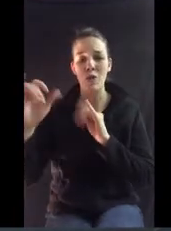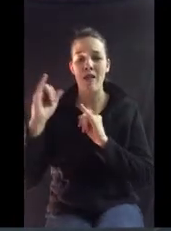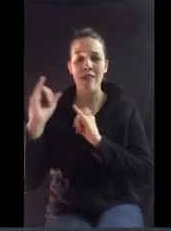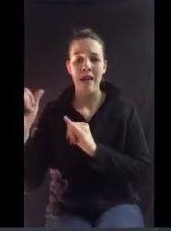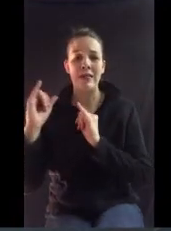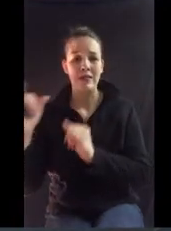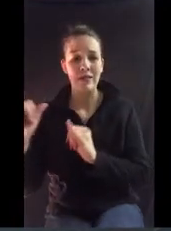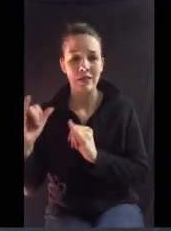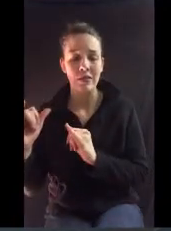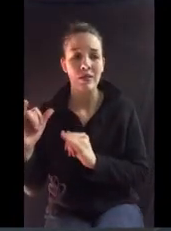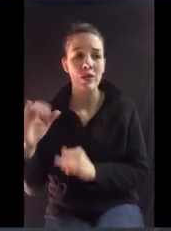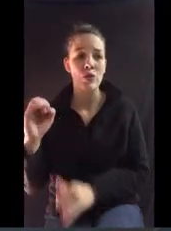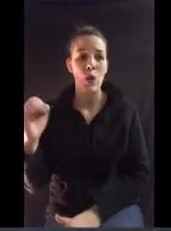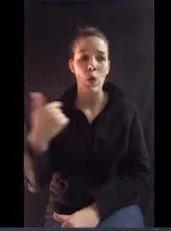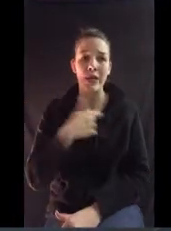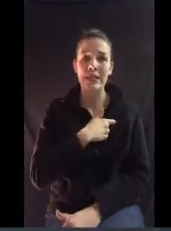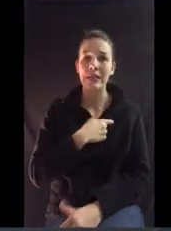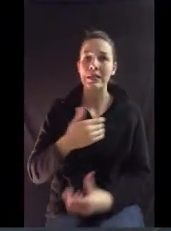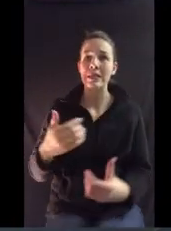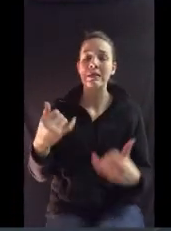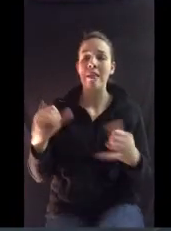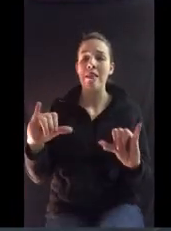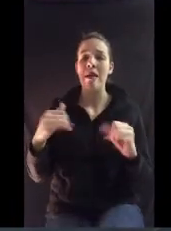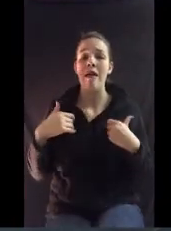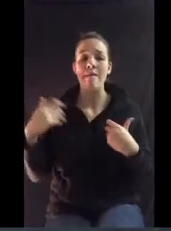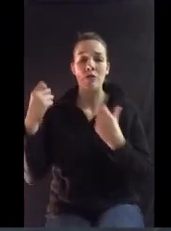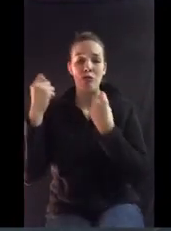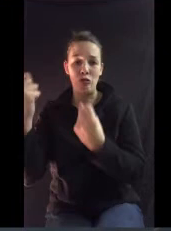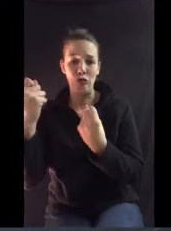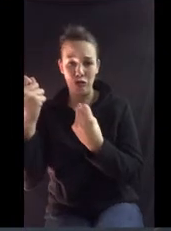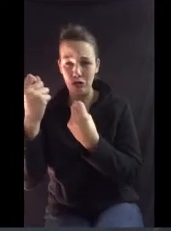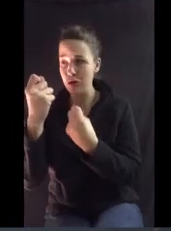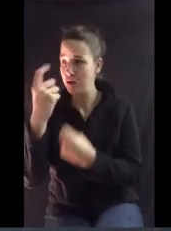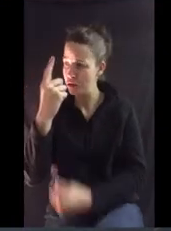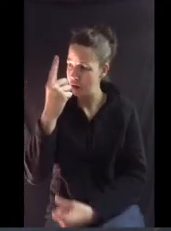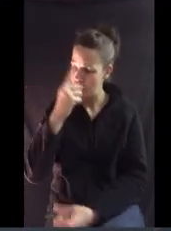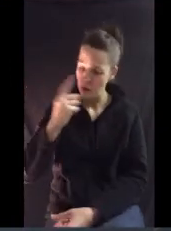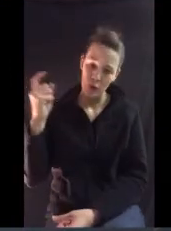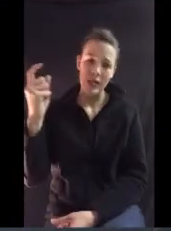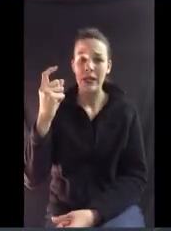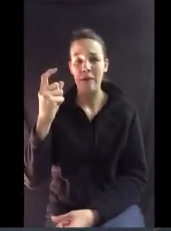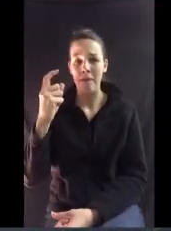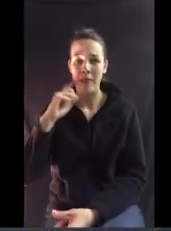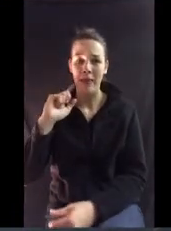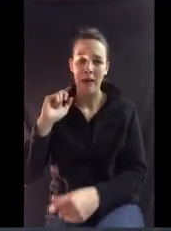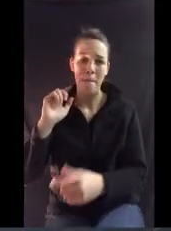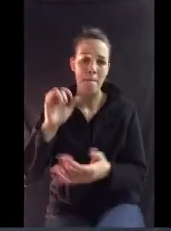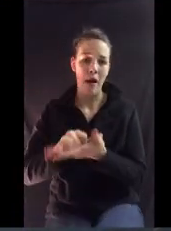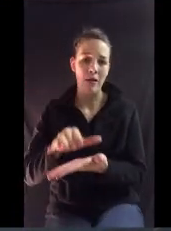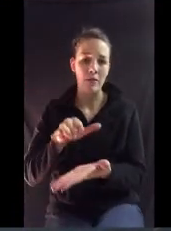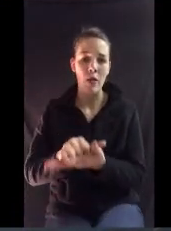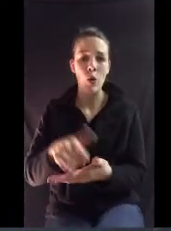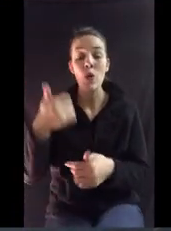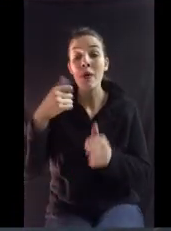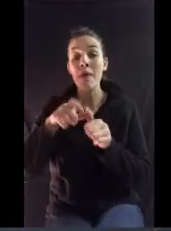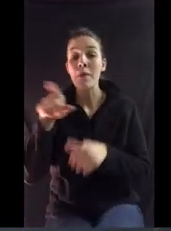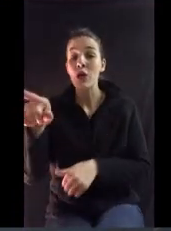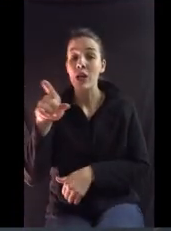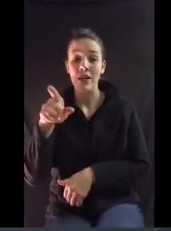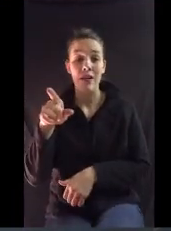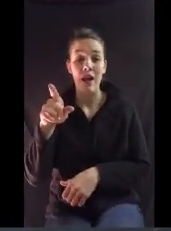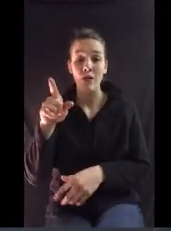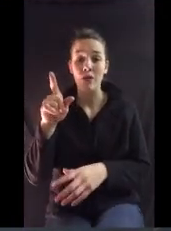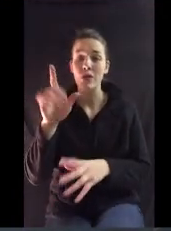your image and in your likeness. And so we still have the courage to dream the impossible.